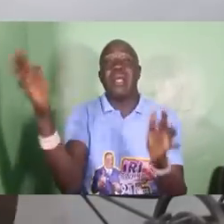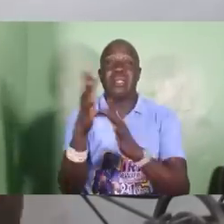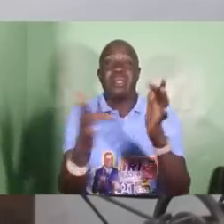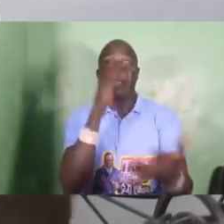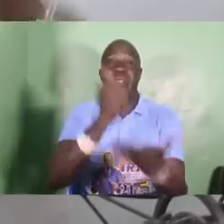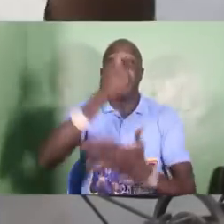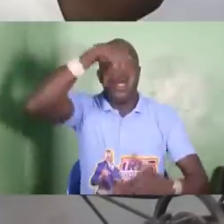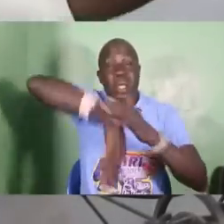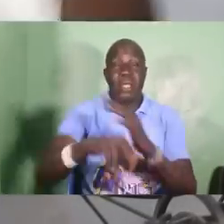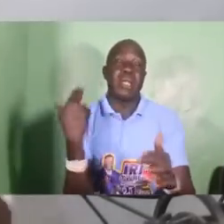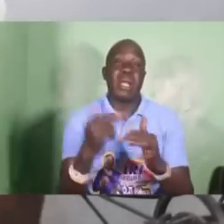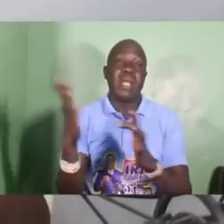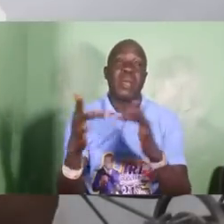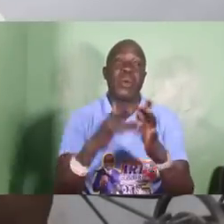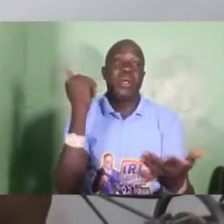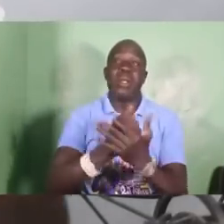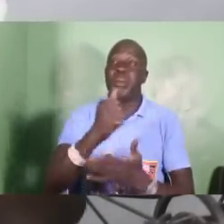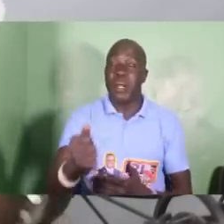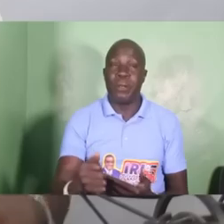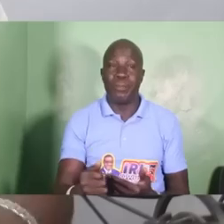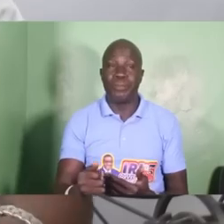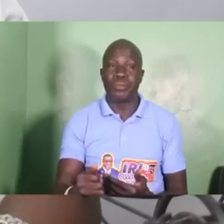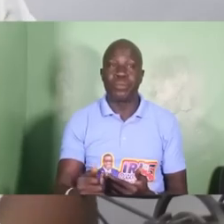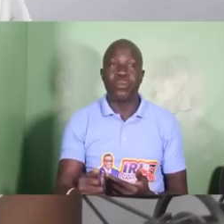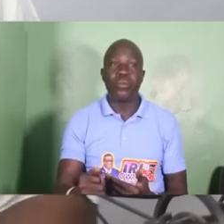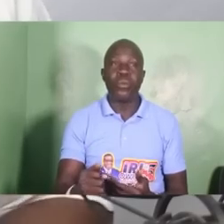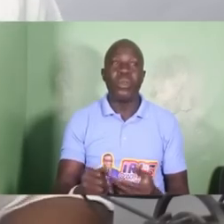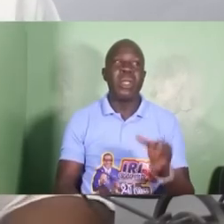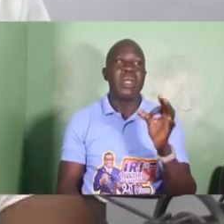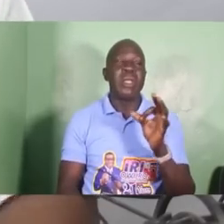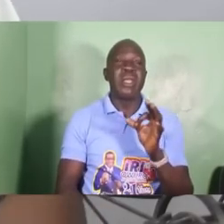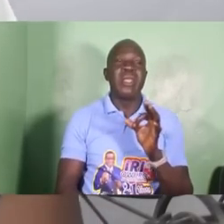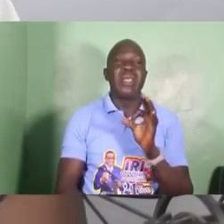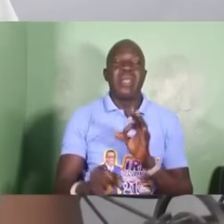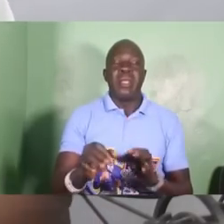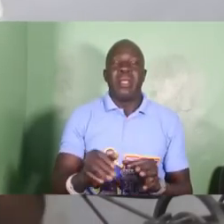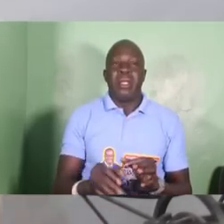Let's catch fire in Jesus' name. For Jesus.